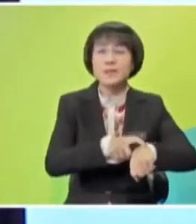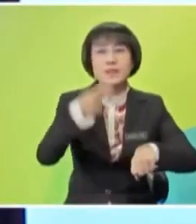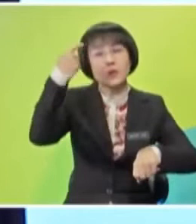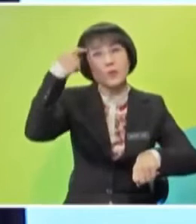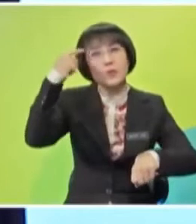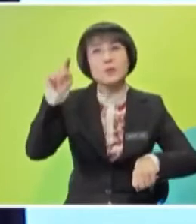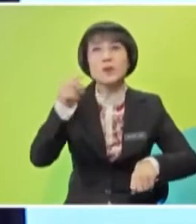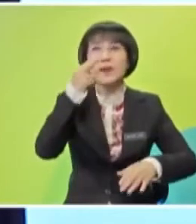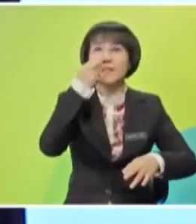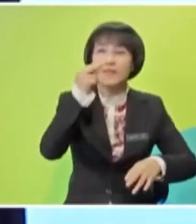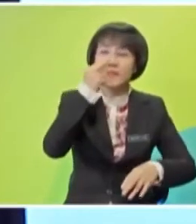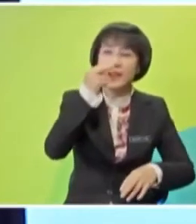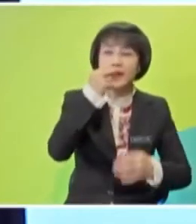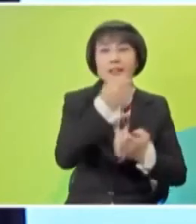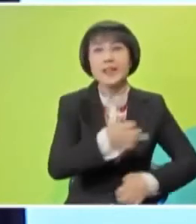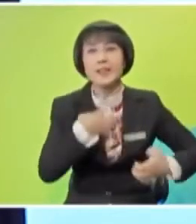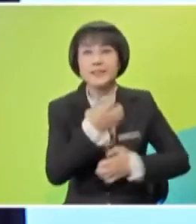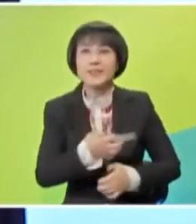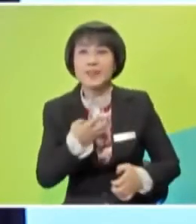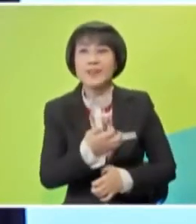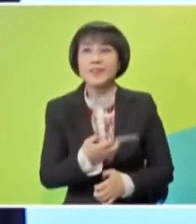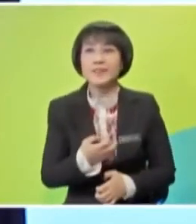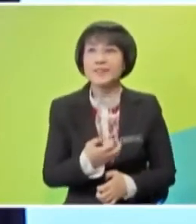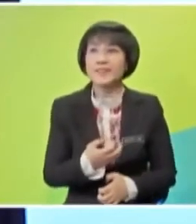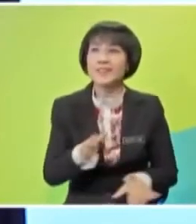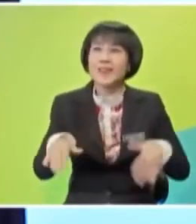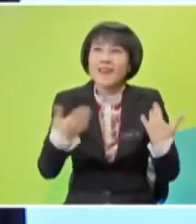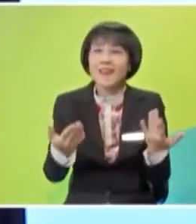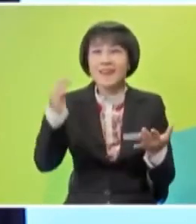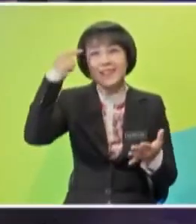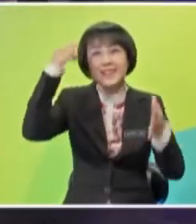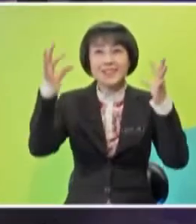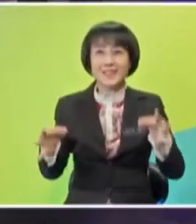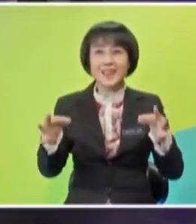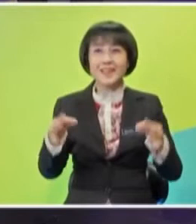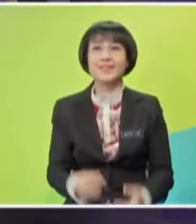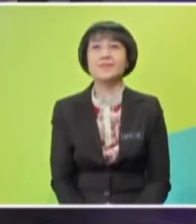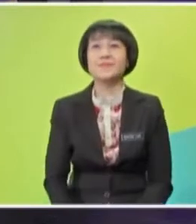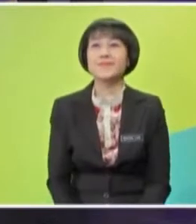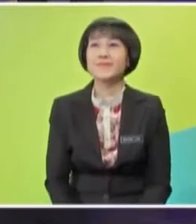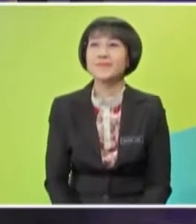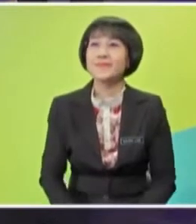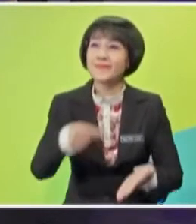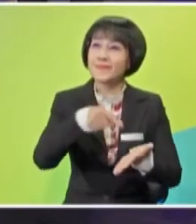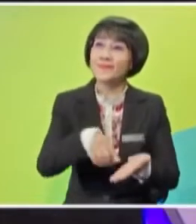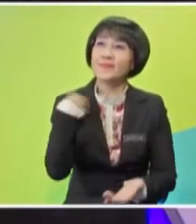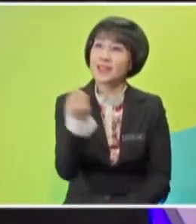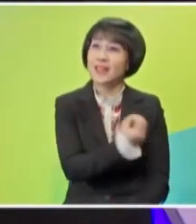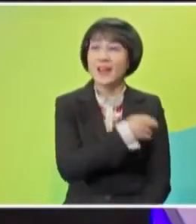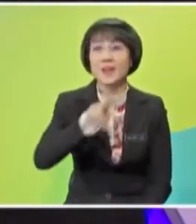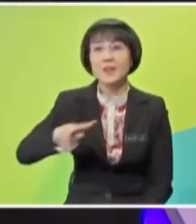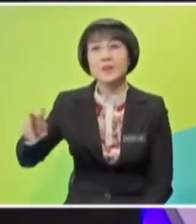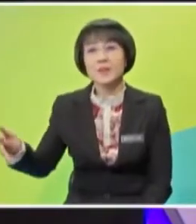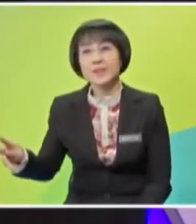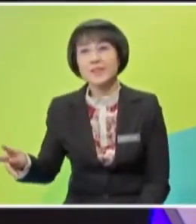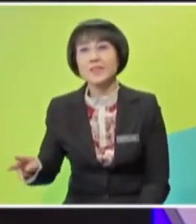in a different way. So it's very complicated. It's hard to decide. But this is what our pupils have to face